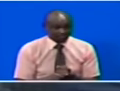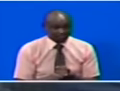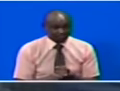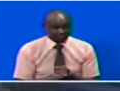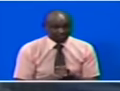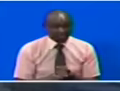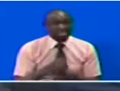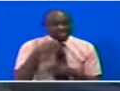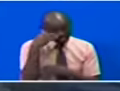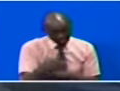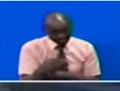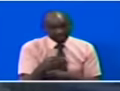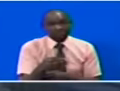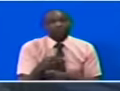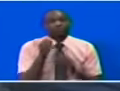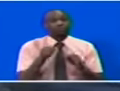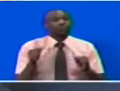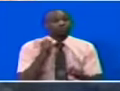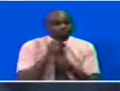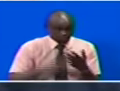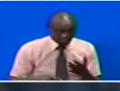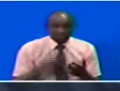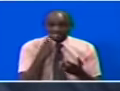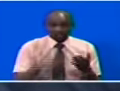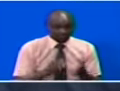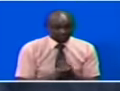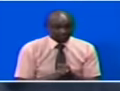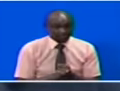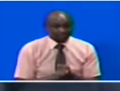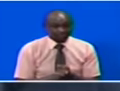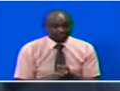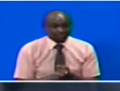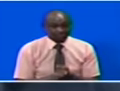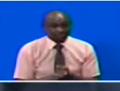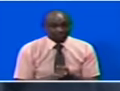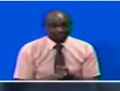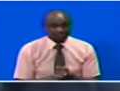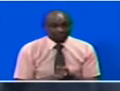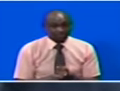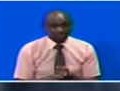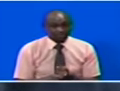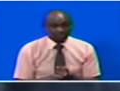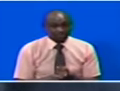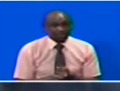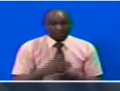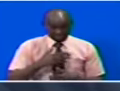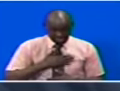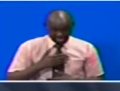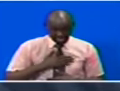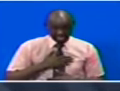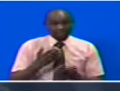at the next stage. But for now, I want to say that my